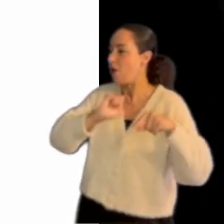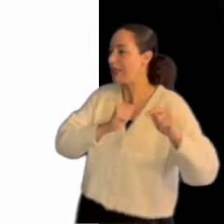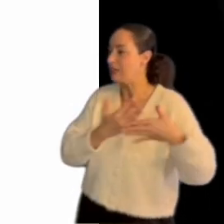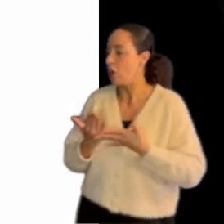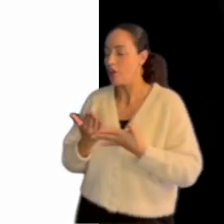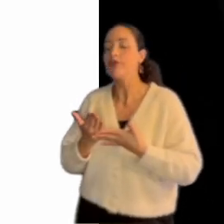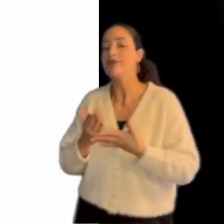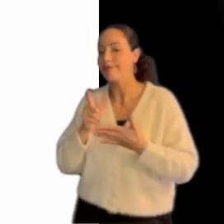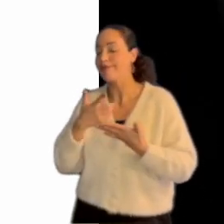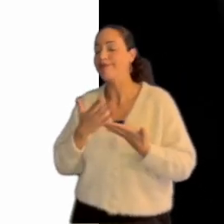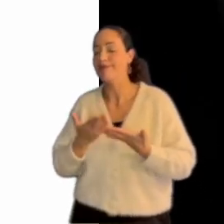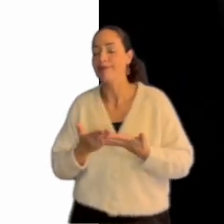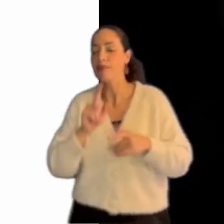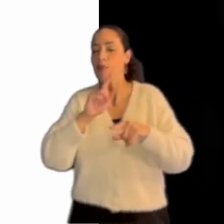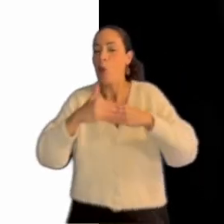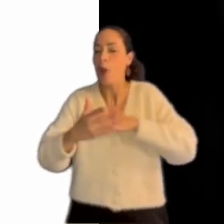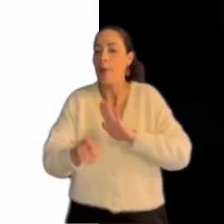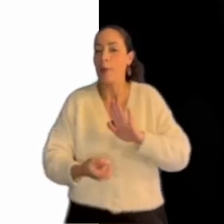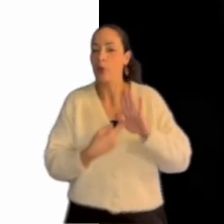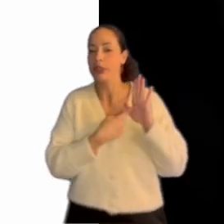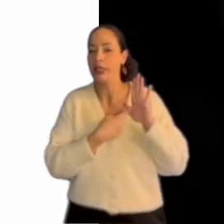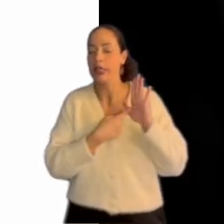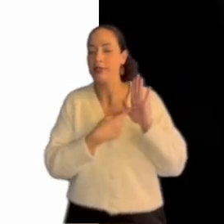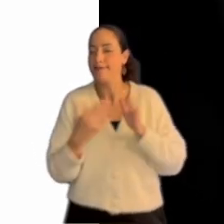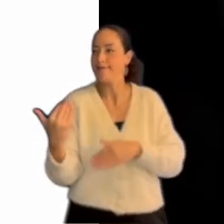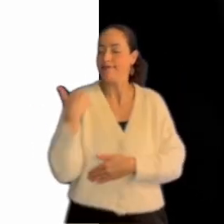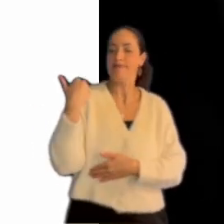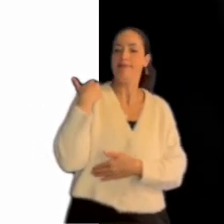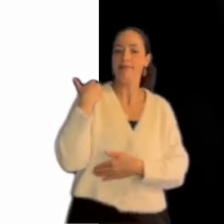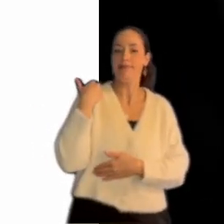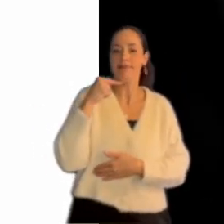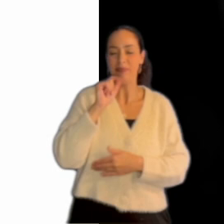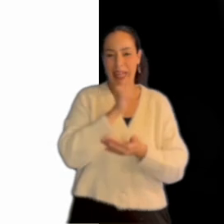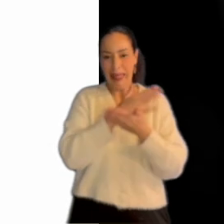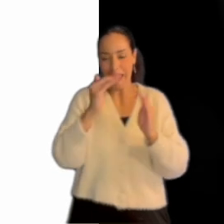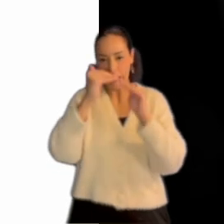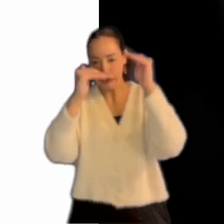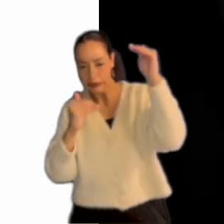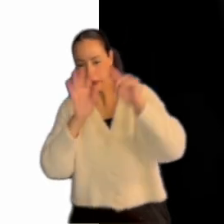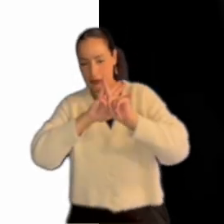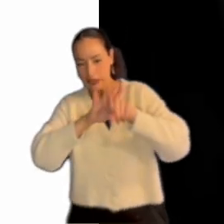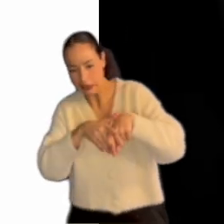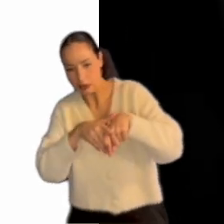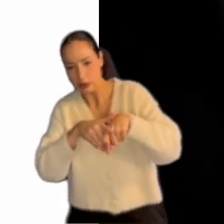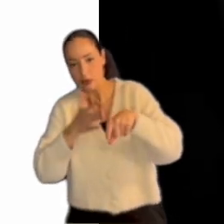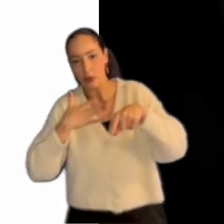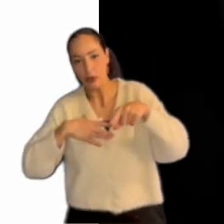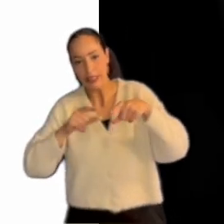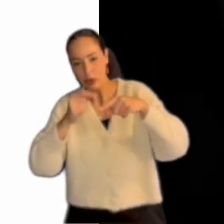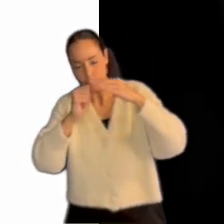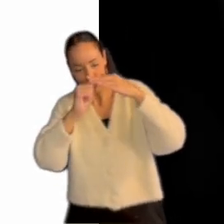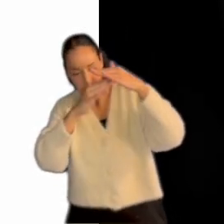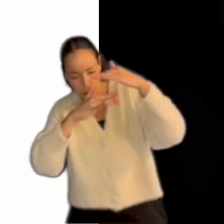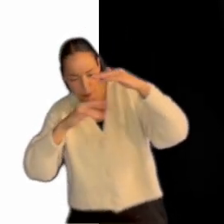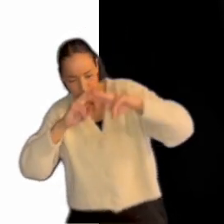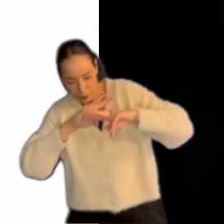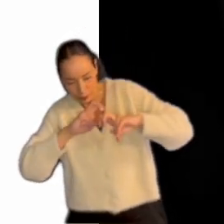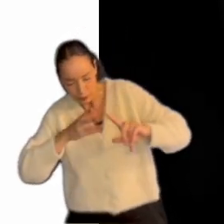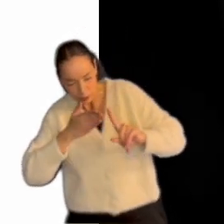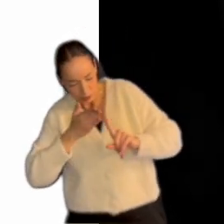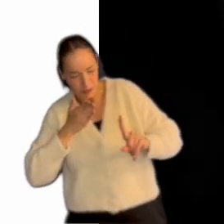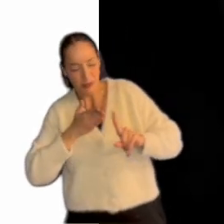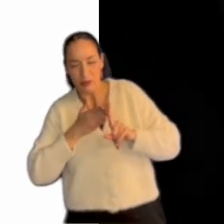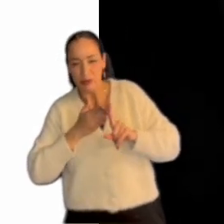Most significantly though, it urges us to look beyond those explicit injustices, to notice the more subtle ways in which the misuse of power